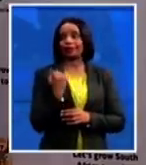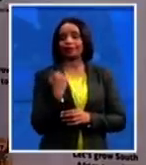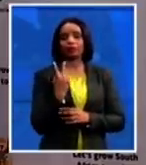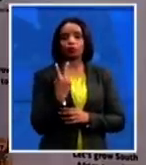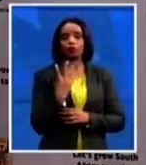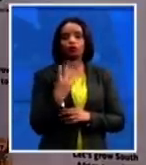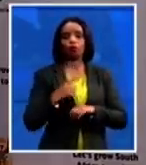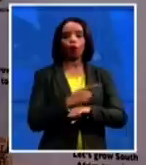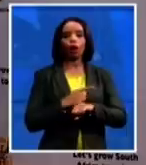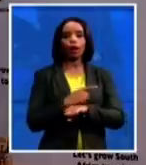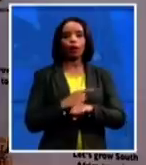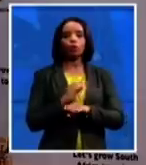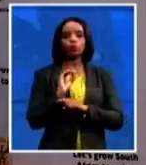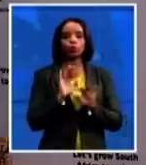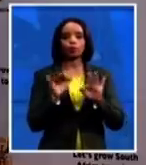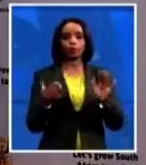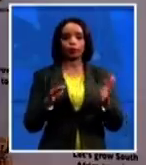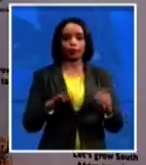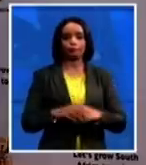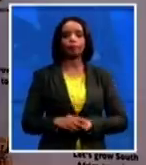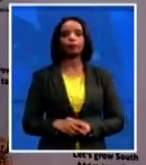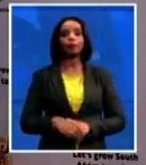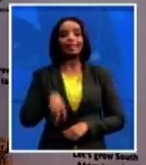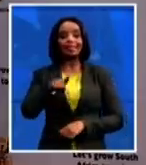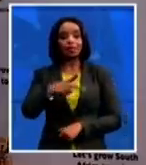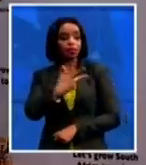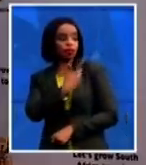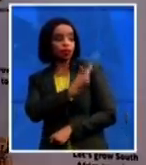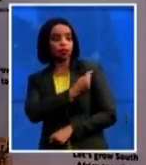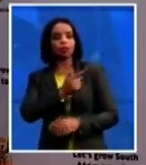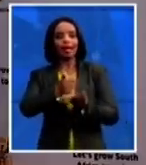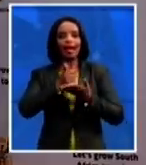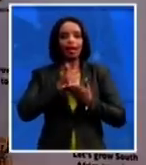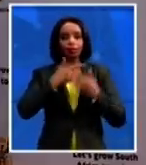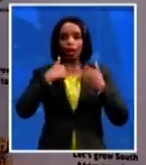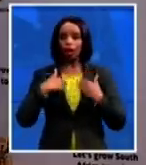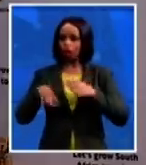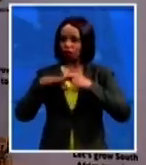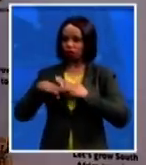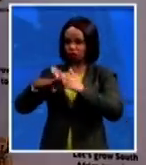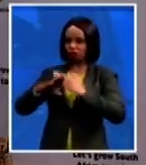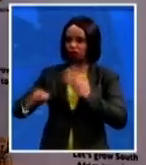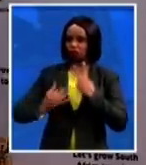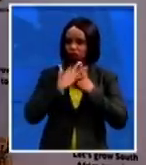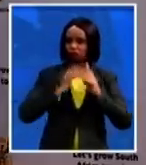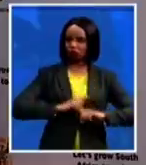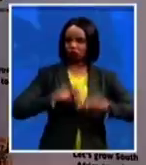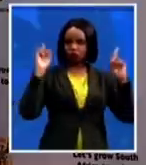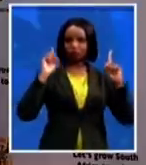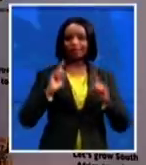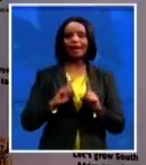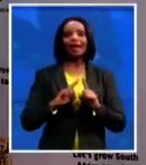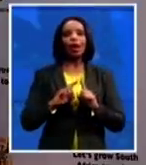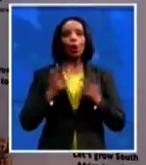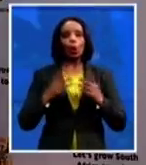does not only help us fight back against the deadly pandemic by preventing serious illnesses,